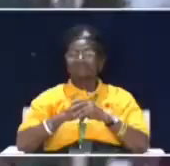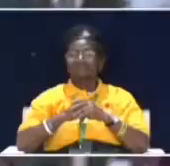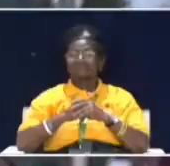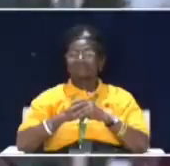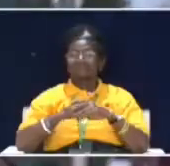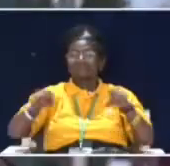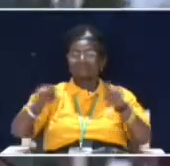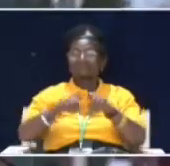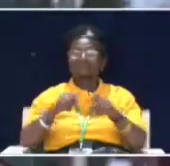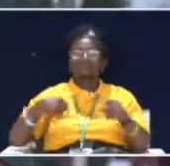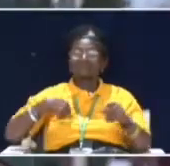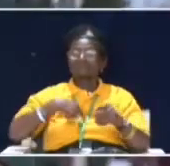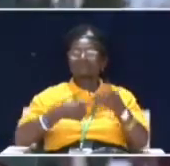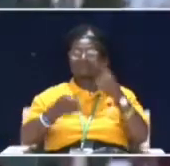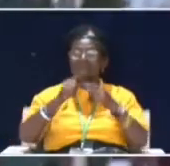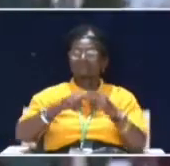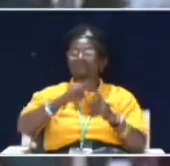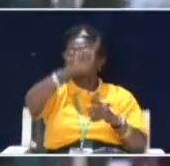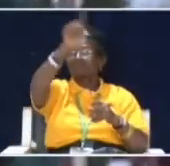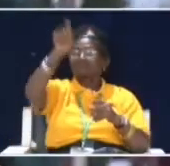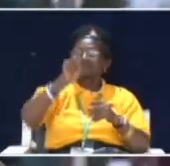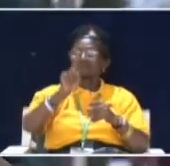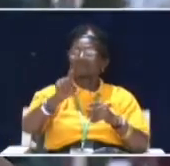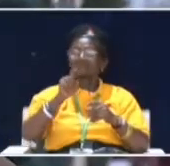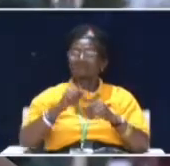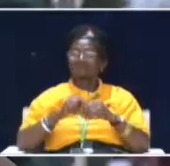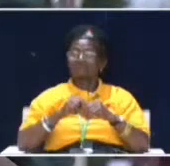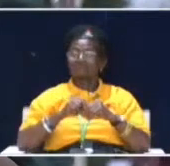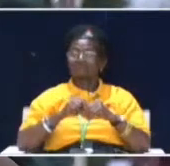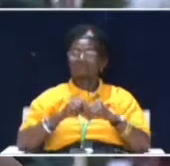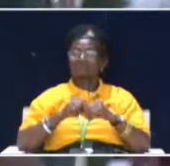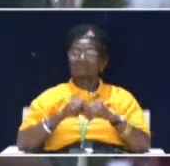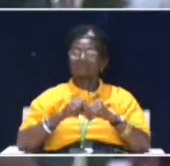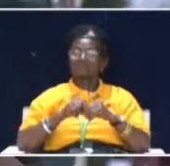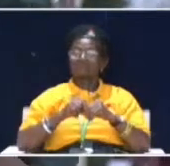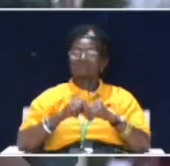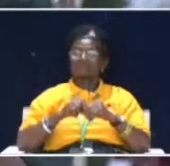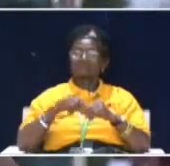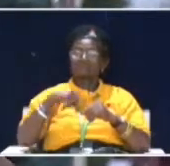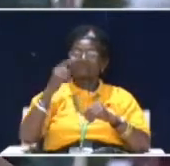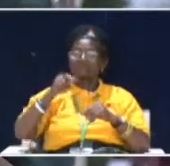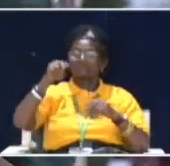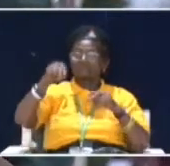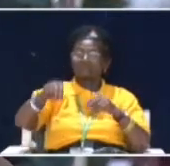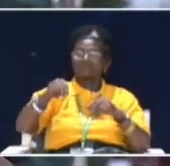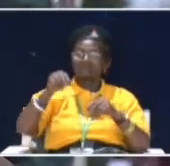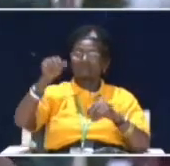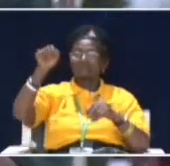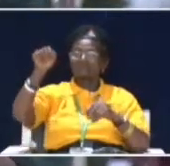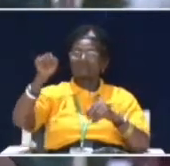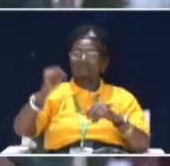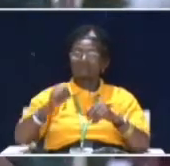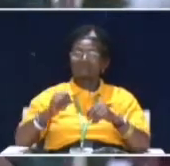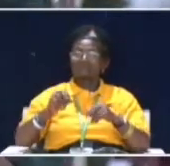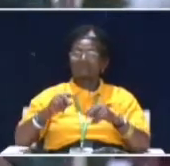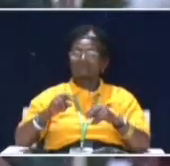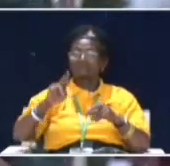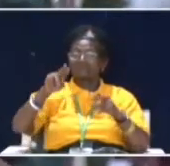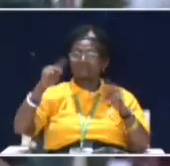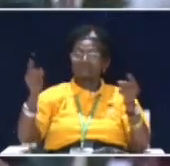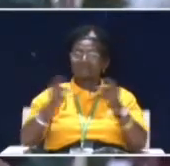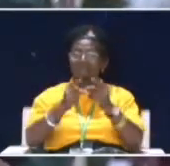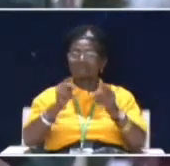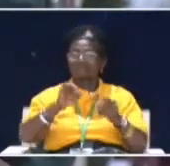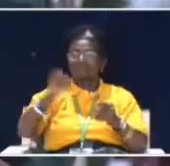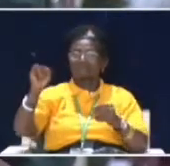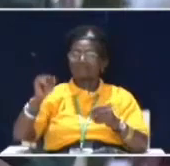So we come to the question. Awa wa si ibere yi. Who needs repositioning? Taleni